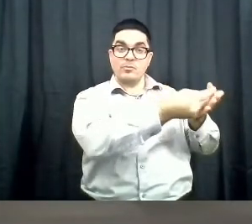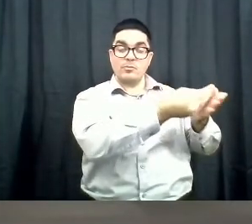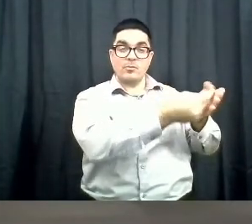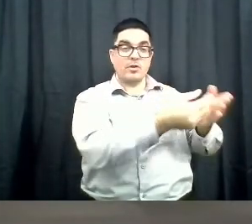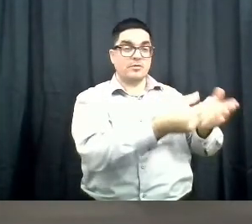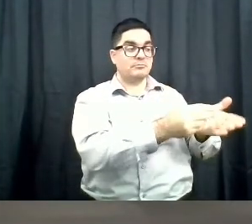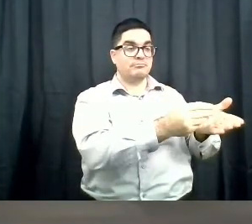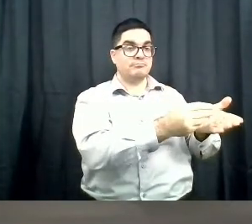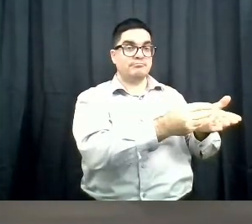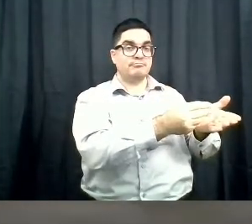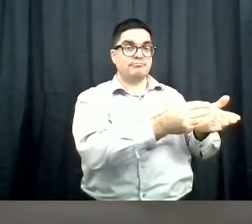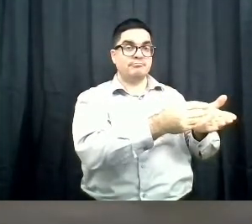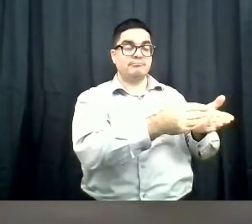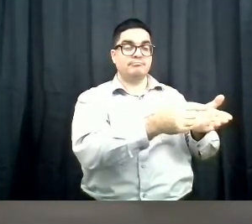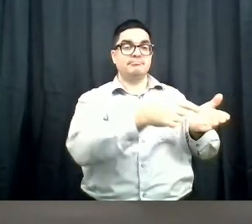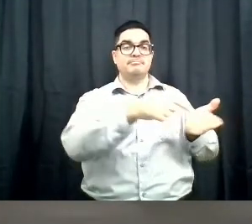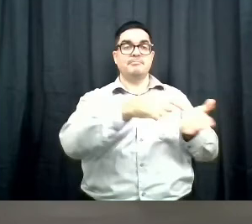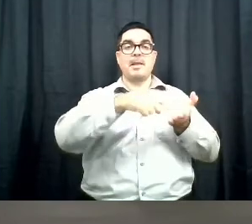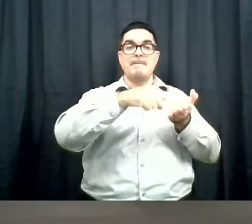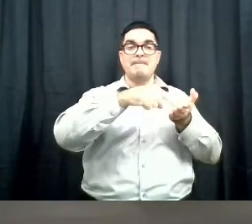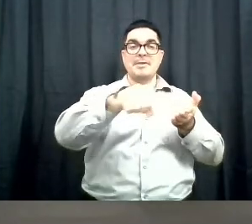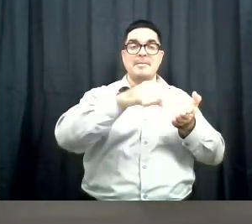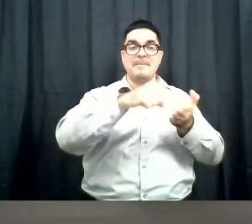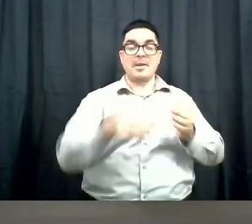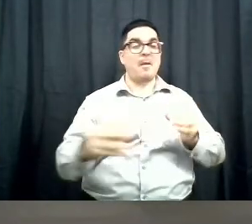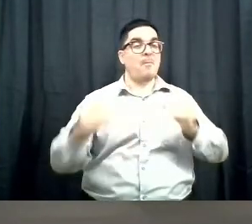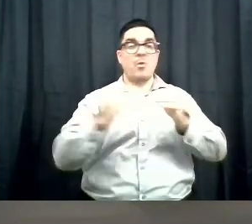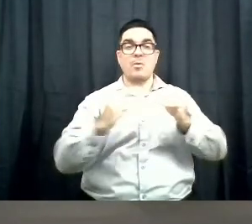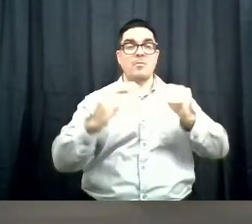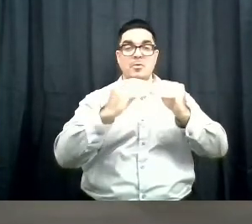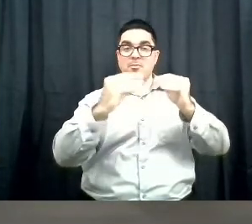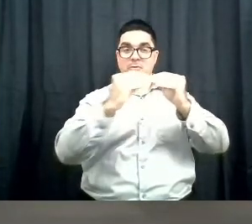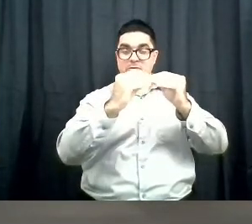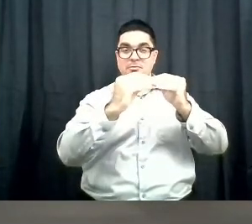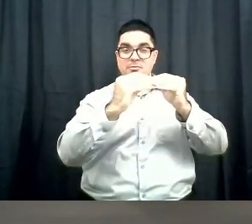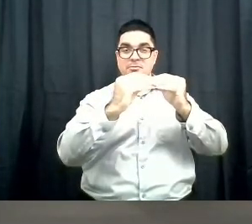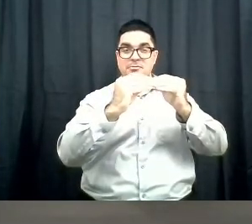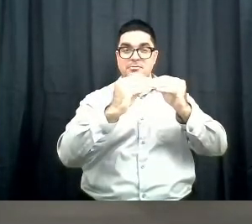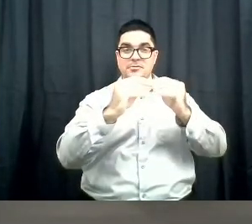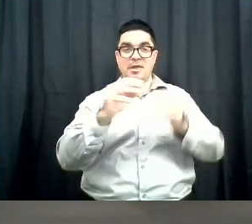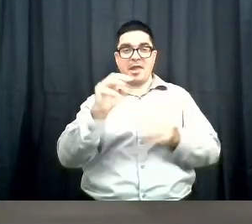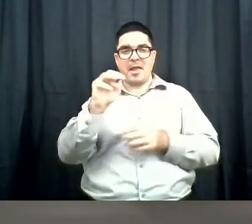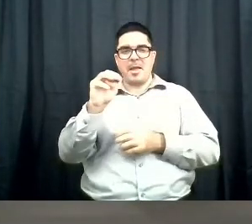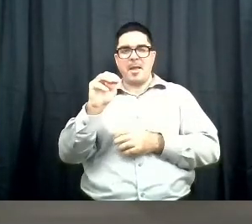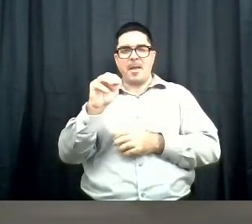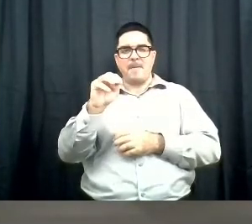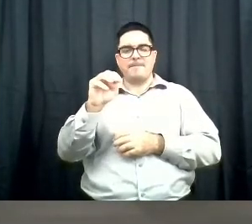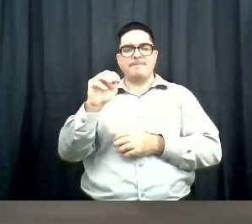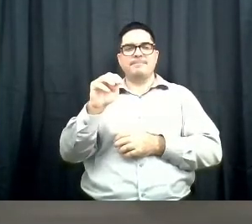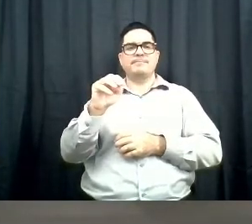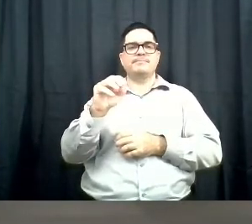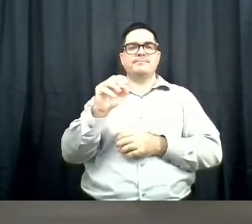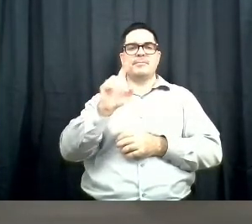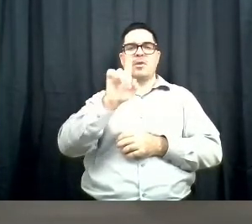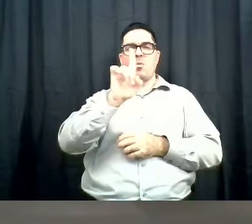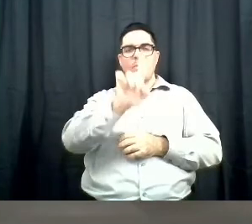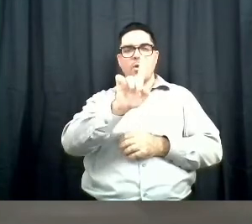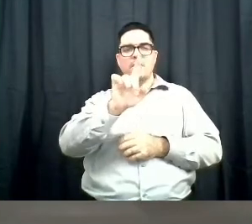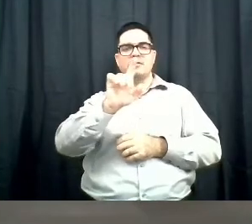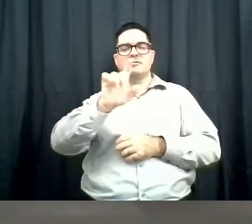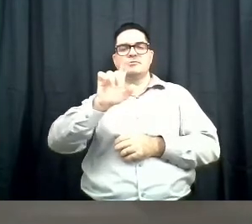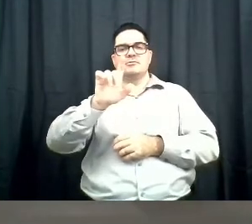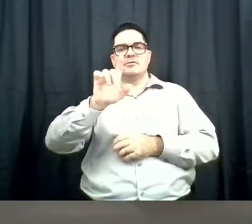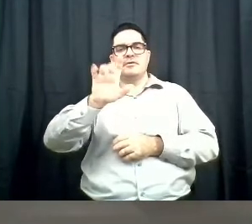the 450 megawatts as proposed by the PREPA board and PREB did, compared to the fiscal plan, means an ultimately